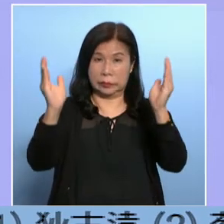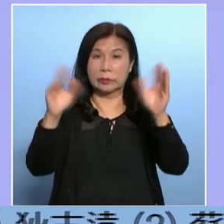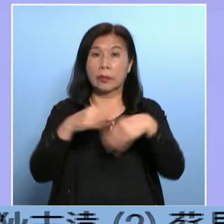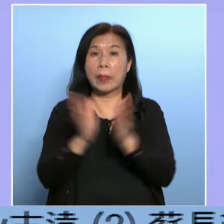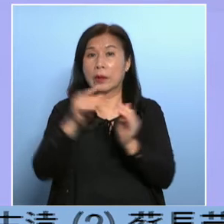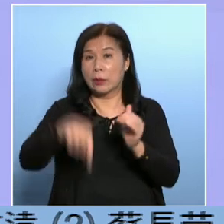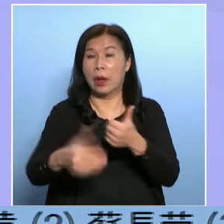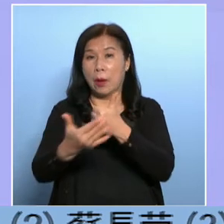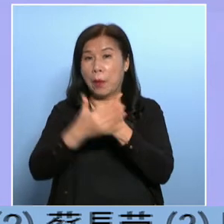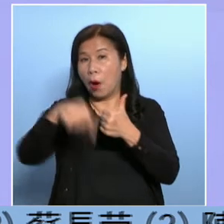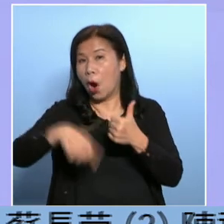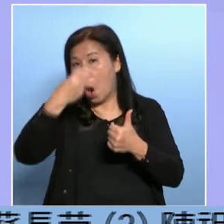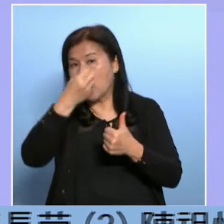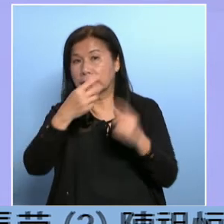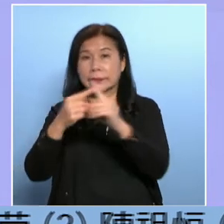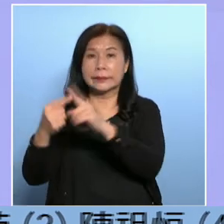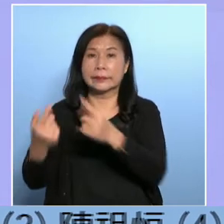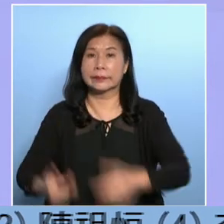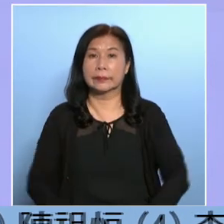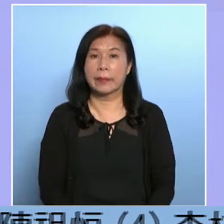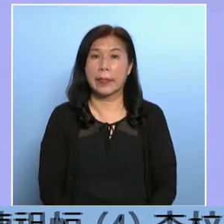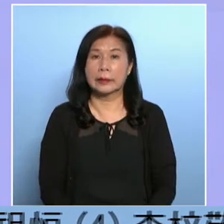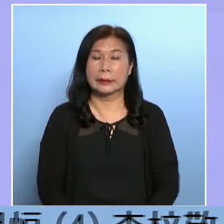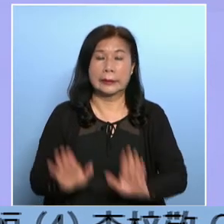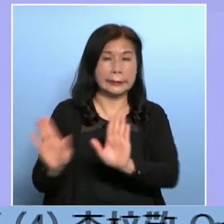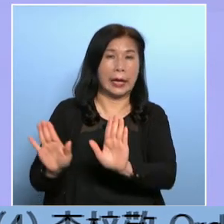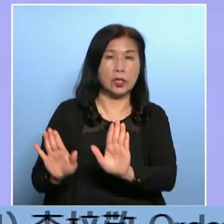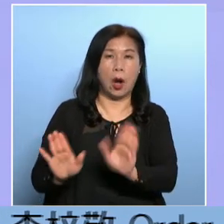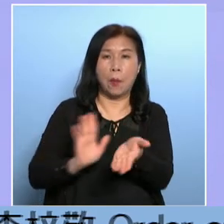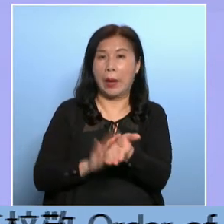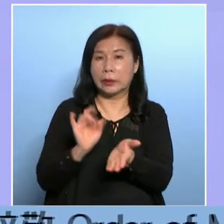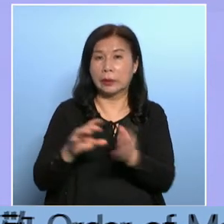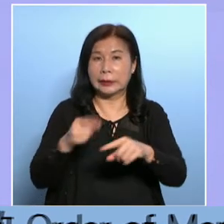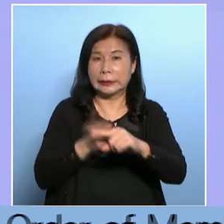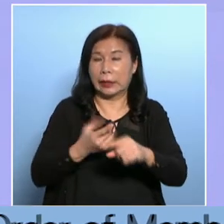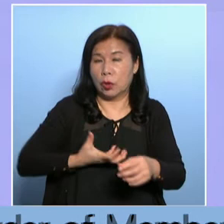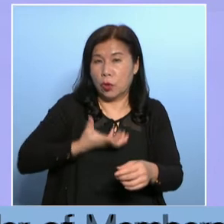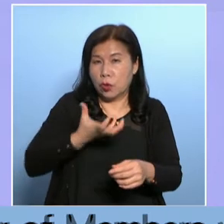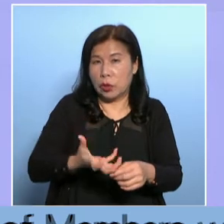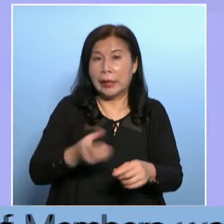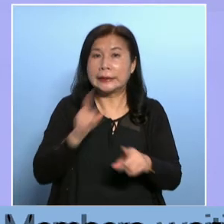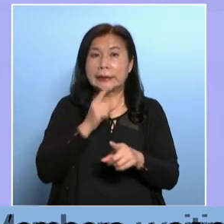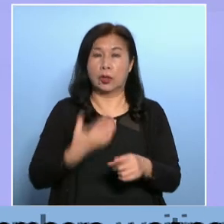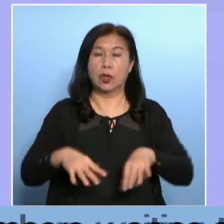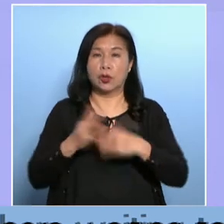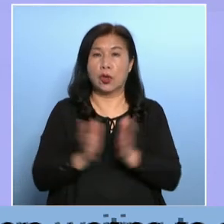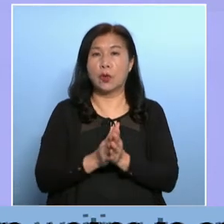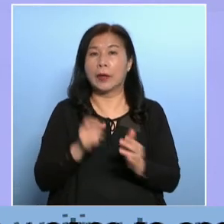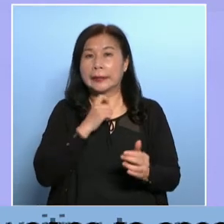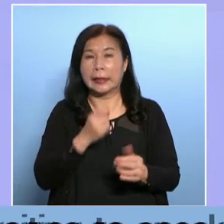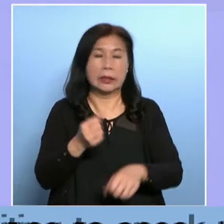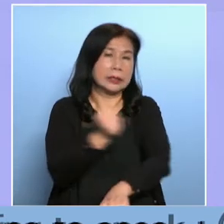I'd like to thank them for over 2 years to be serving the community and made immense contribution and